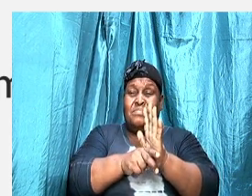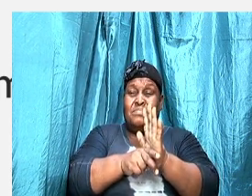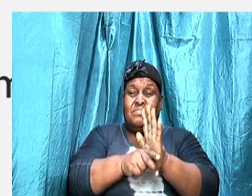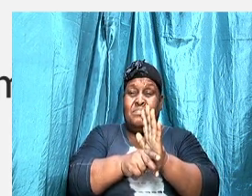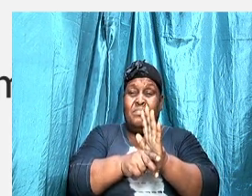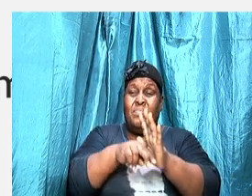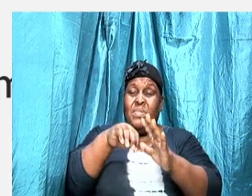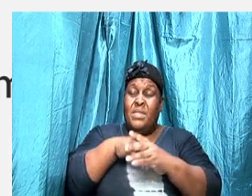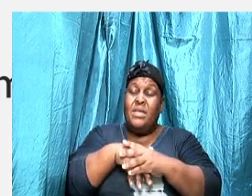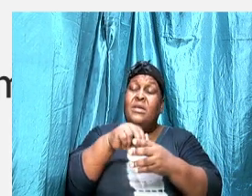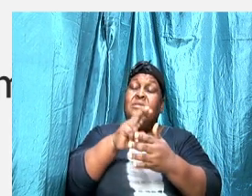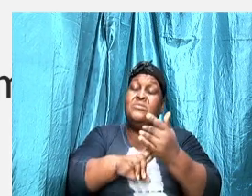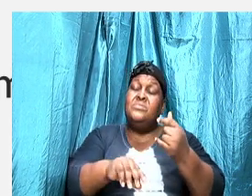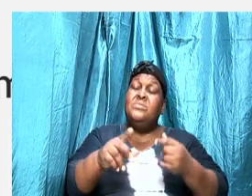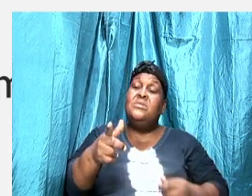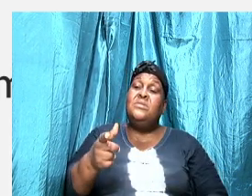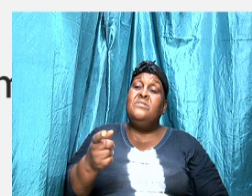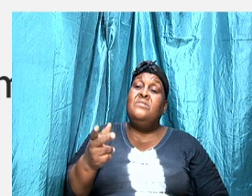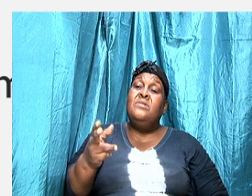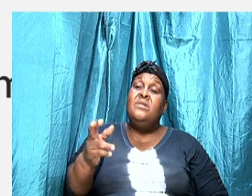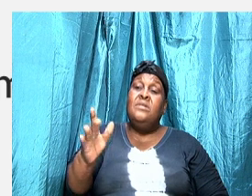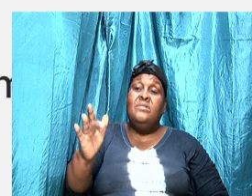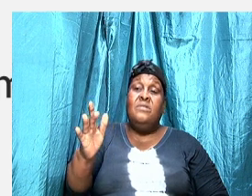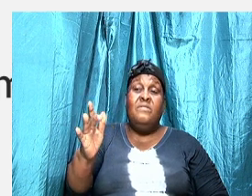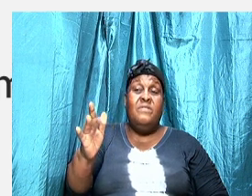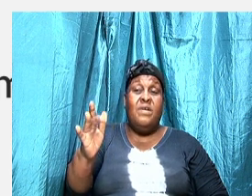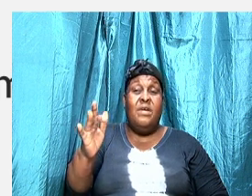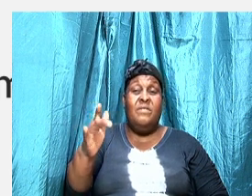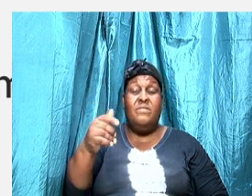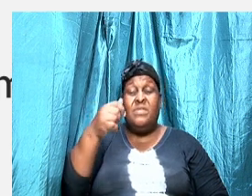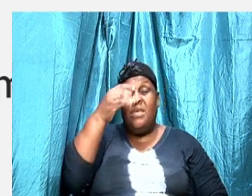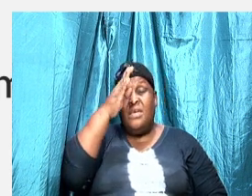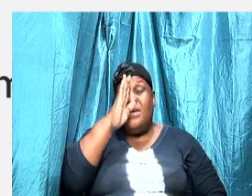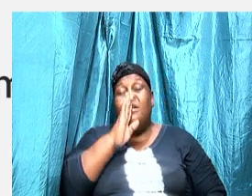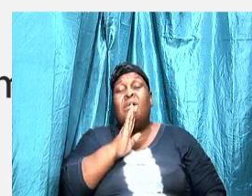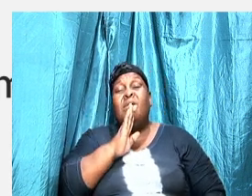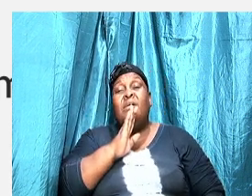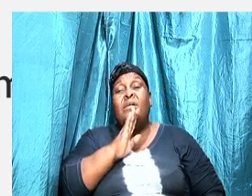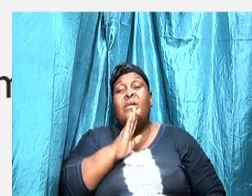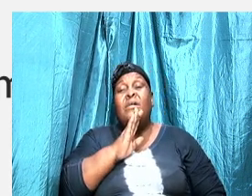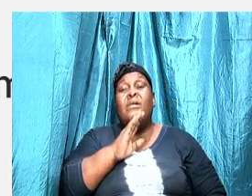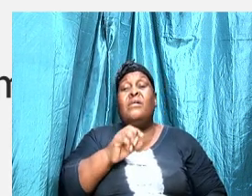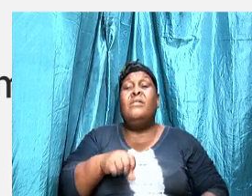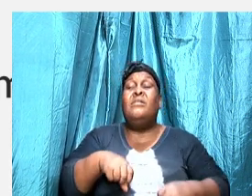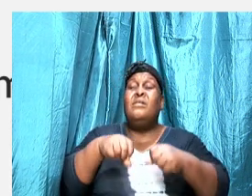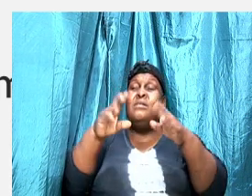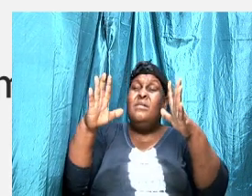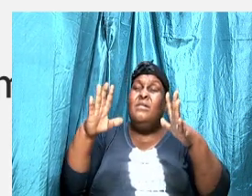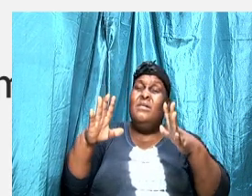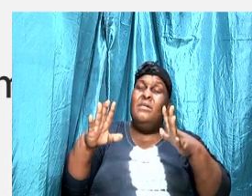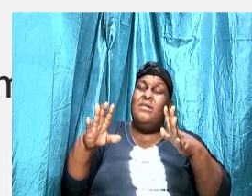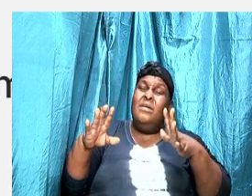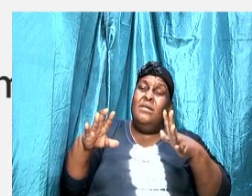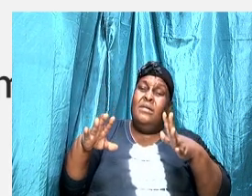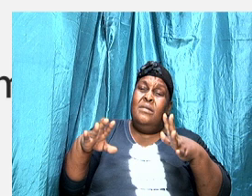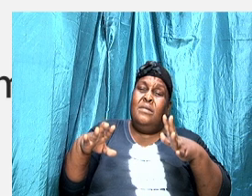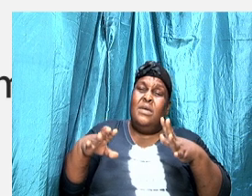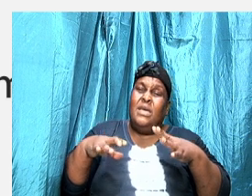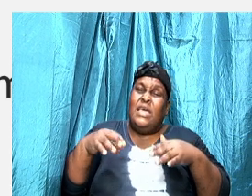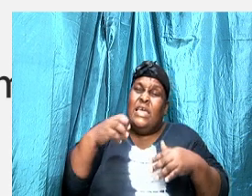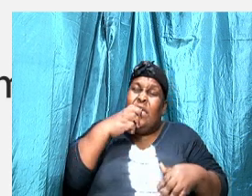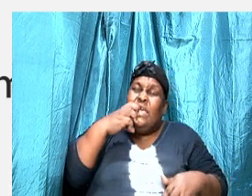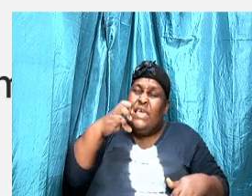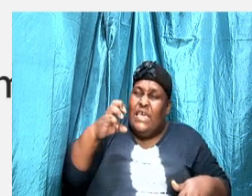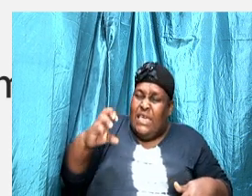In verse 25, he said that God gave them up to vile affection. And